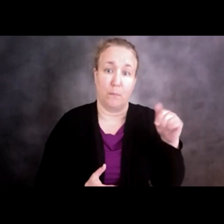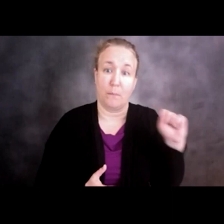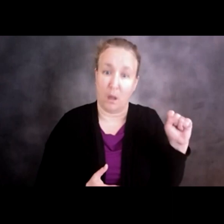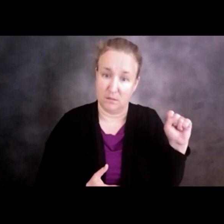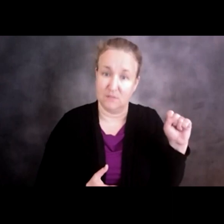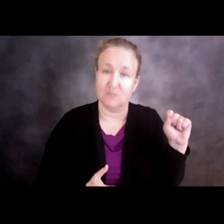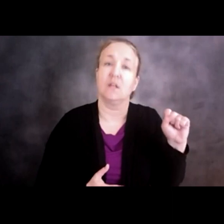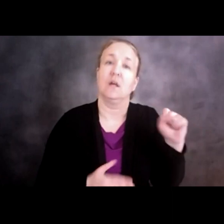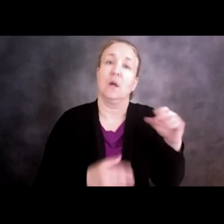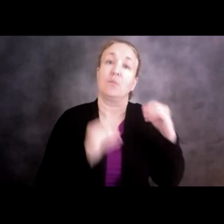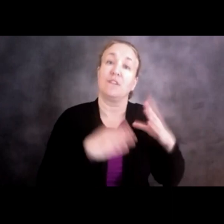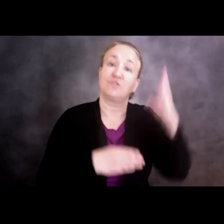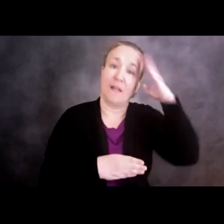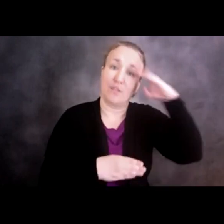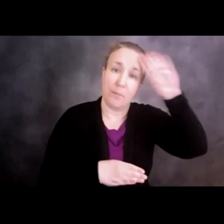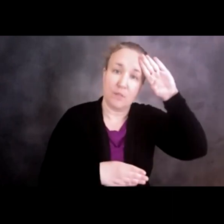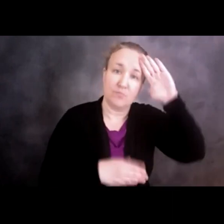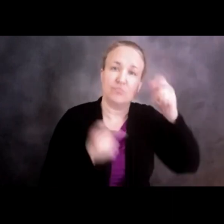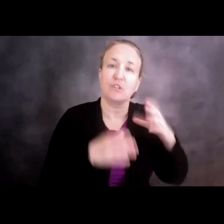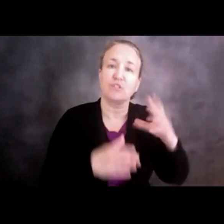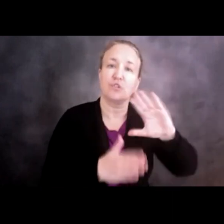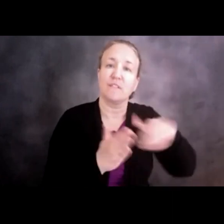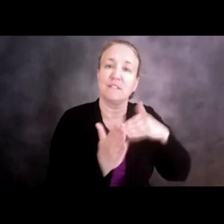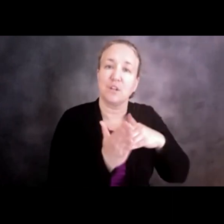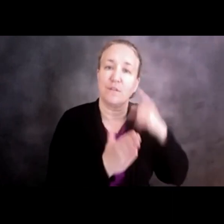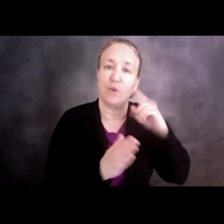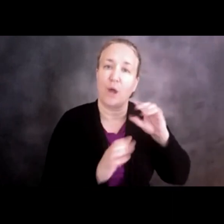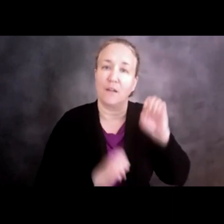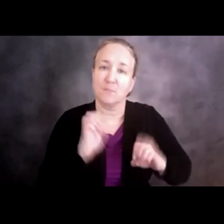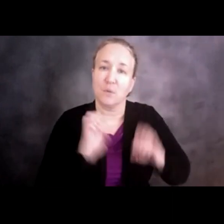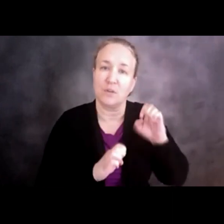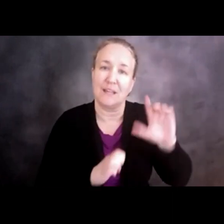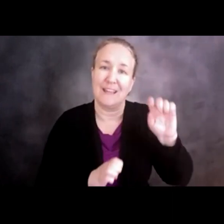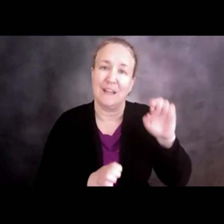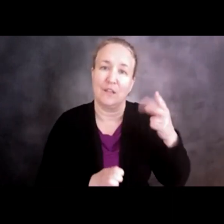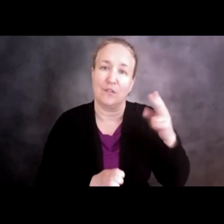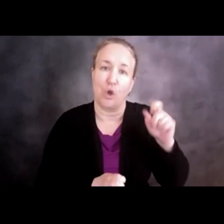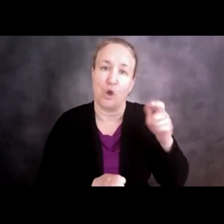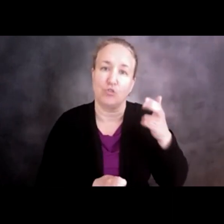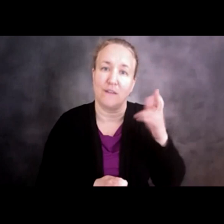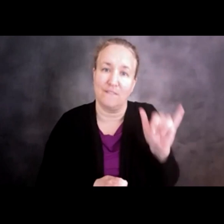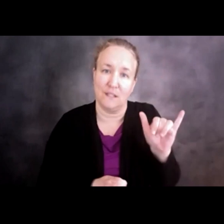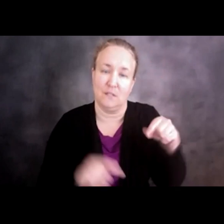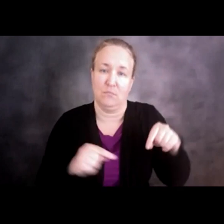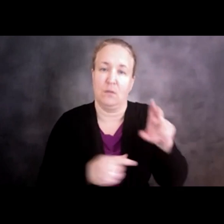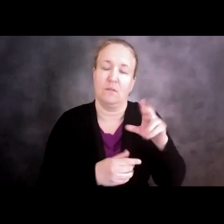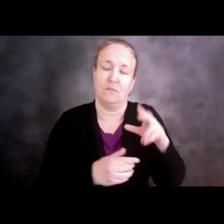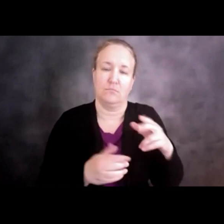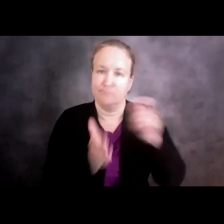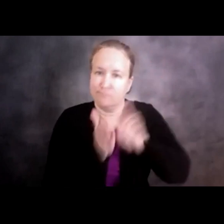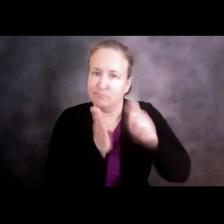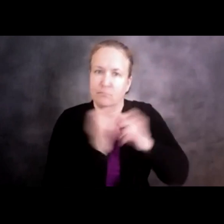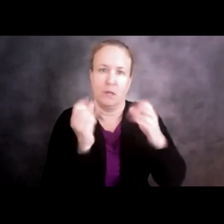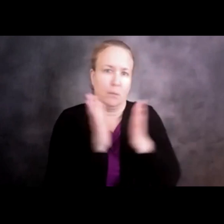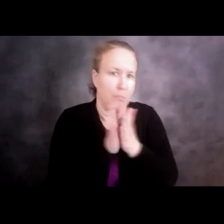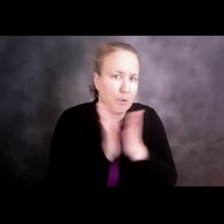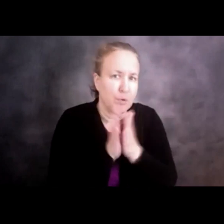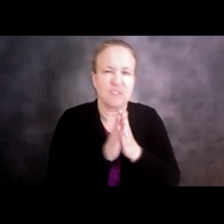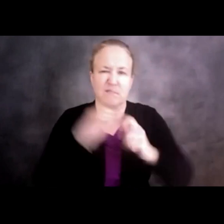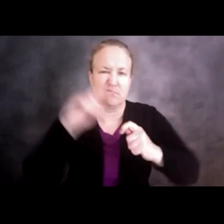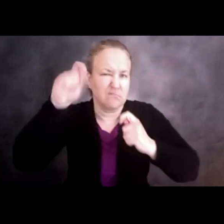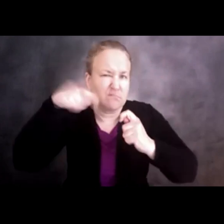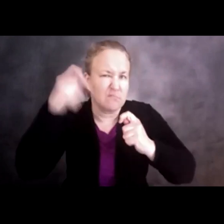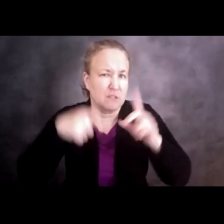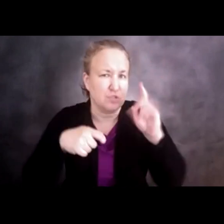professor of anthropology and director of the Center for Experimental Ethnography, also at Penn, author of many books and documentary films on